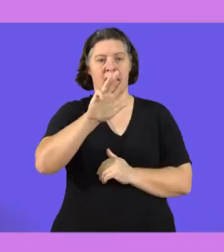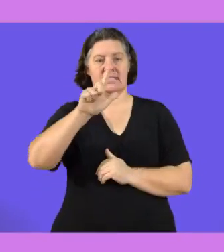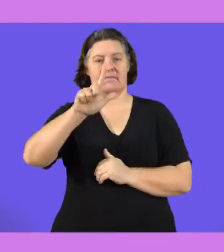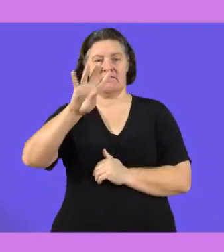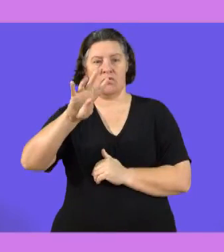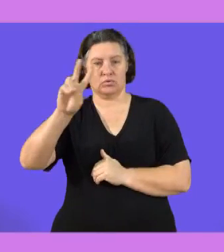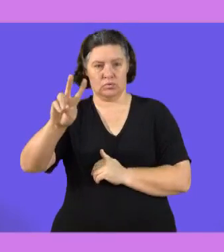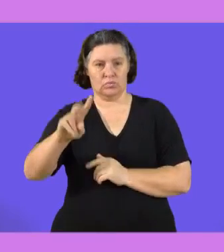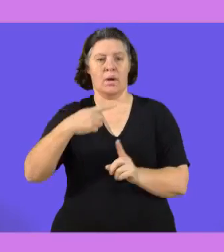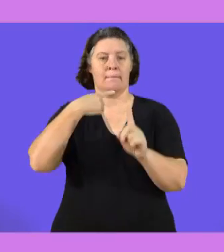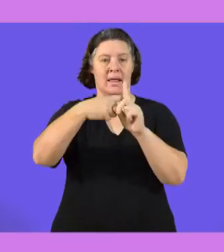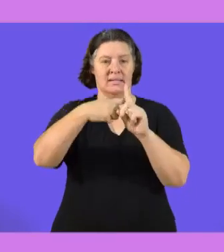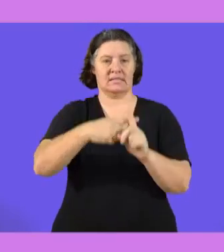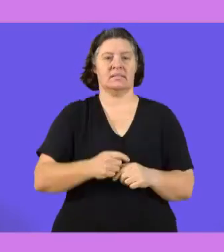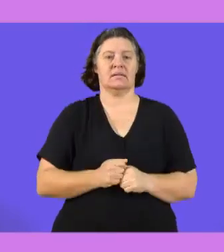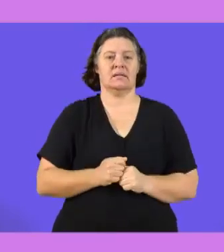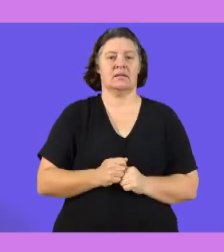5,344 Rand plus